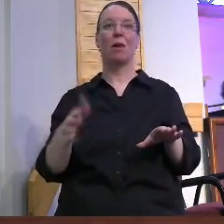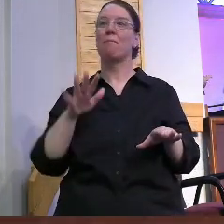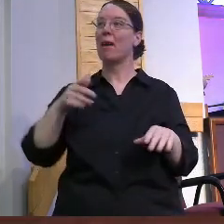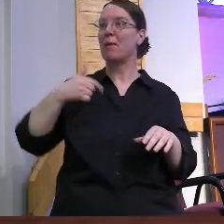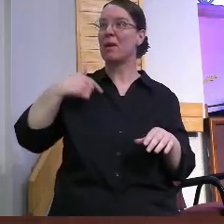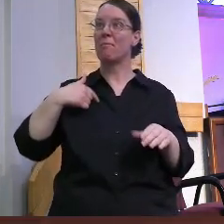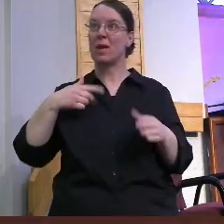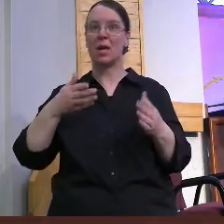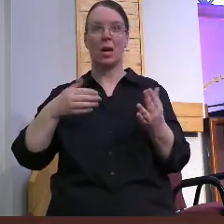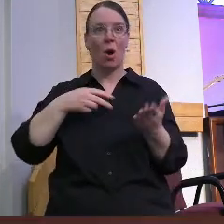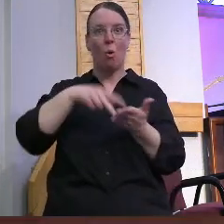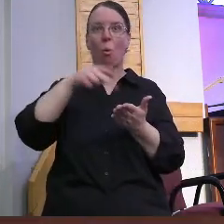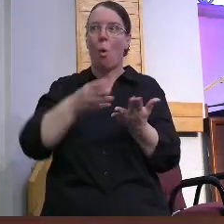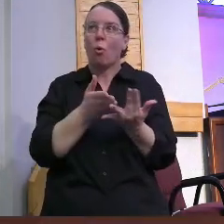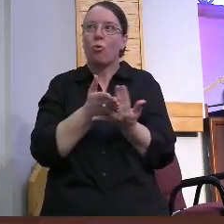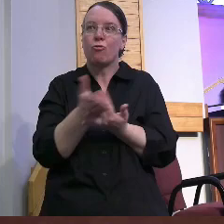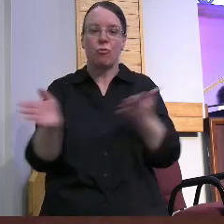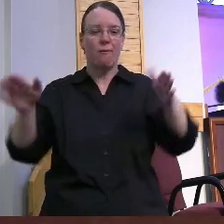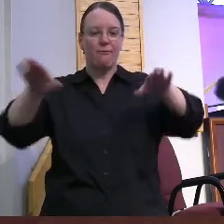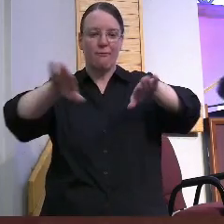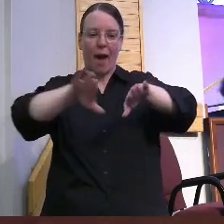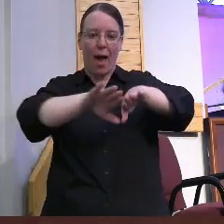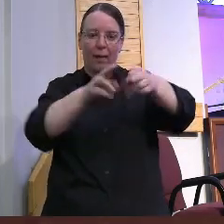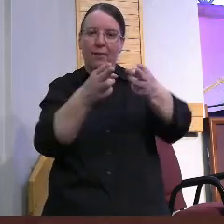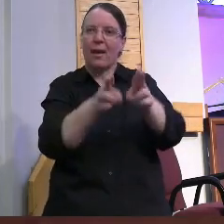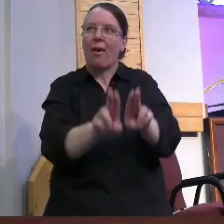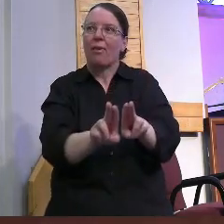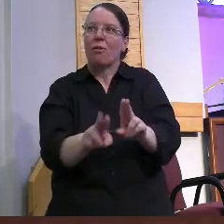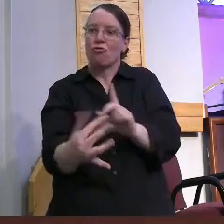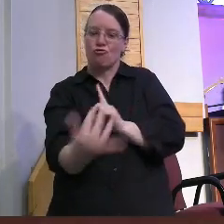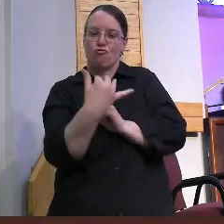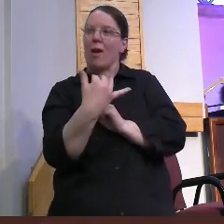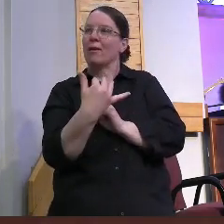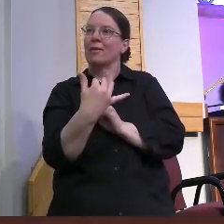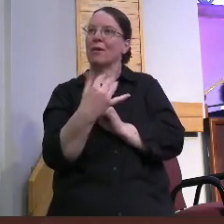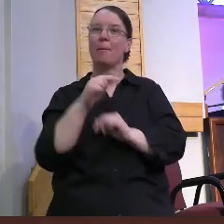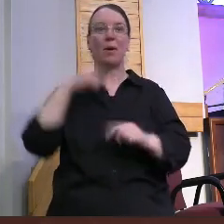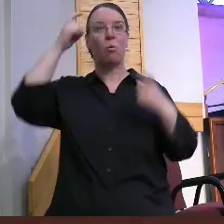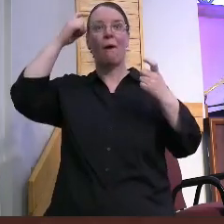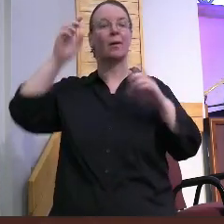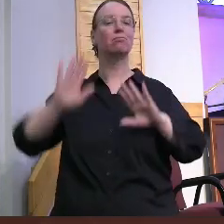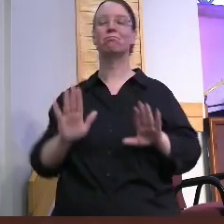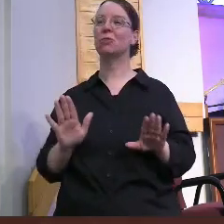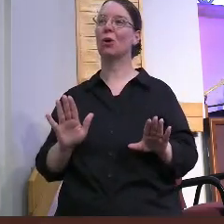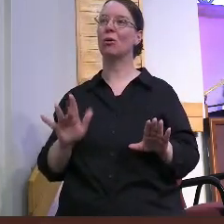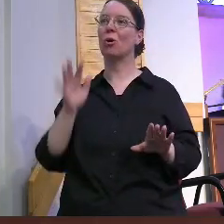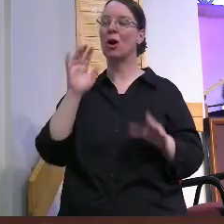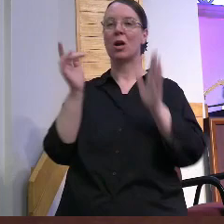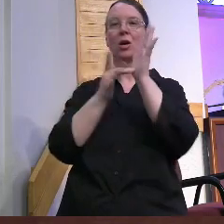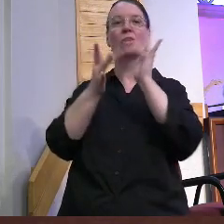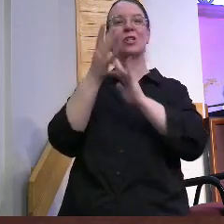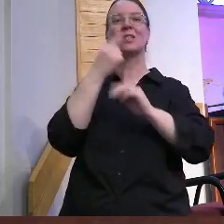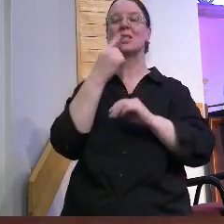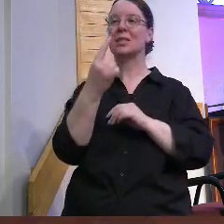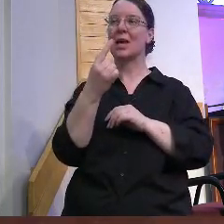me. When you go through the waters, he said, I'll be with you. When you go through the fire, I will be there. You shall not be burned. Let me tell you, you don't